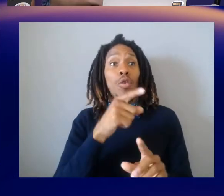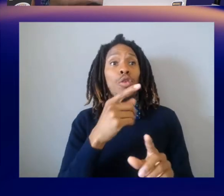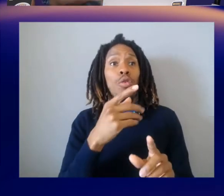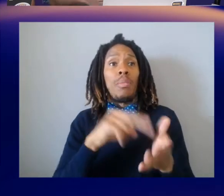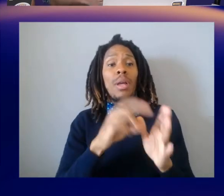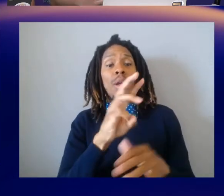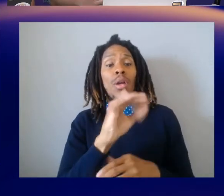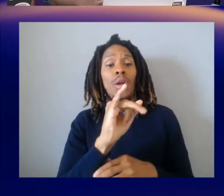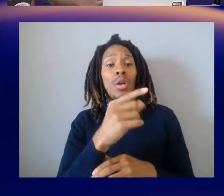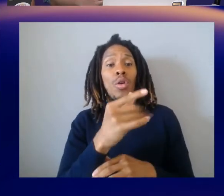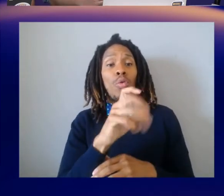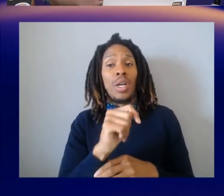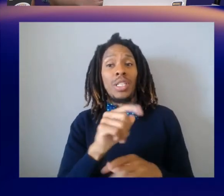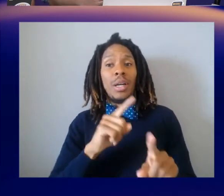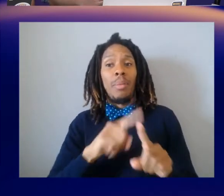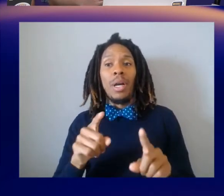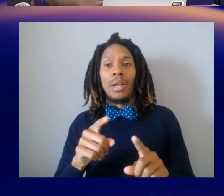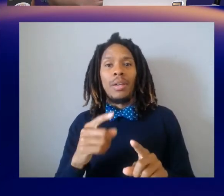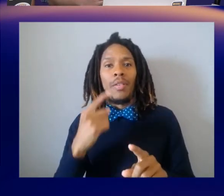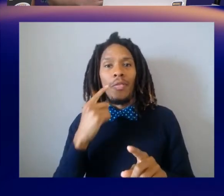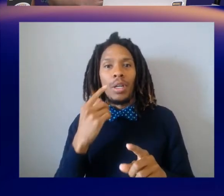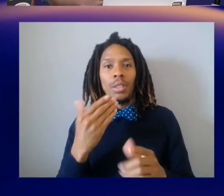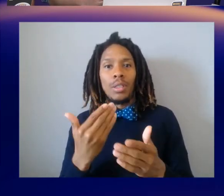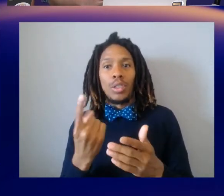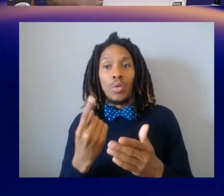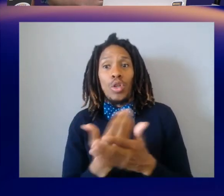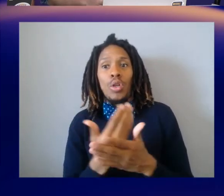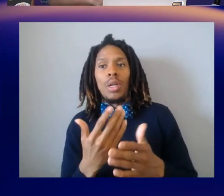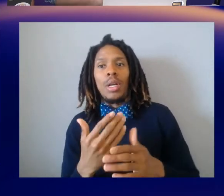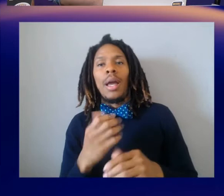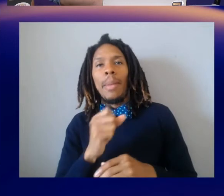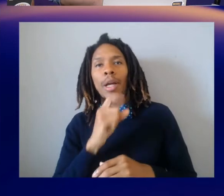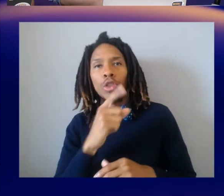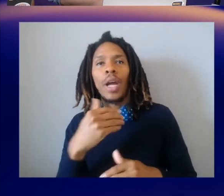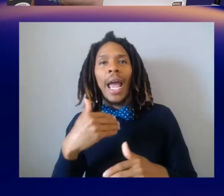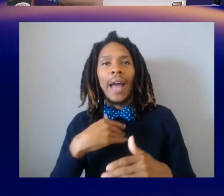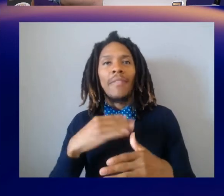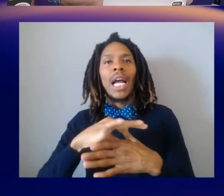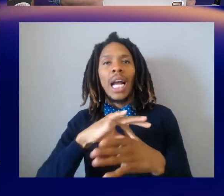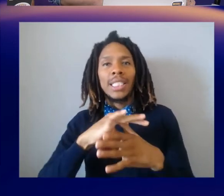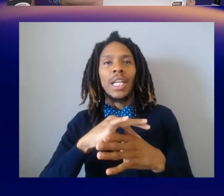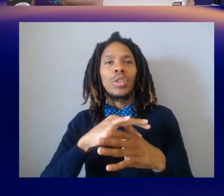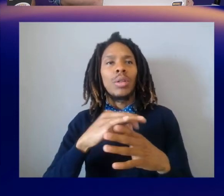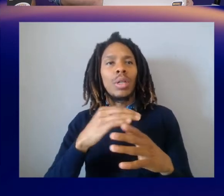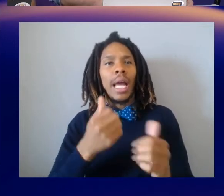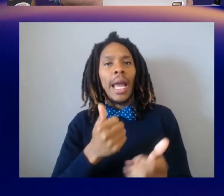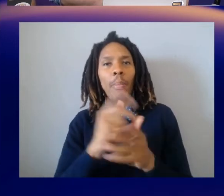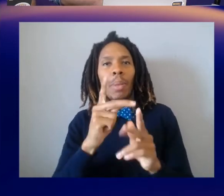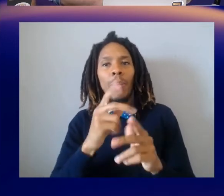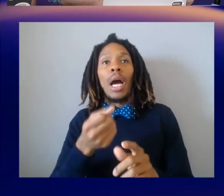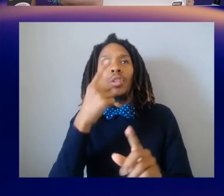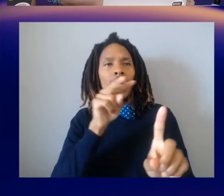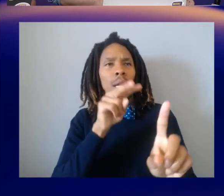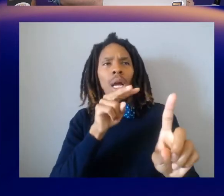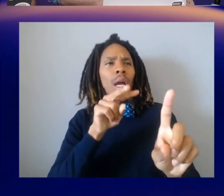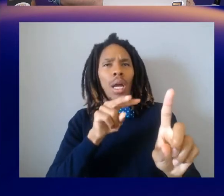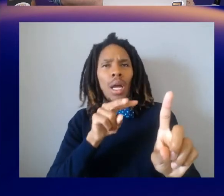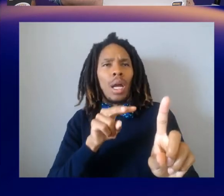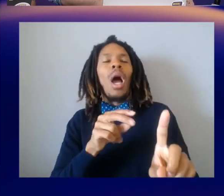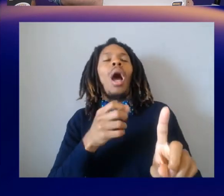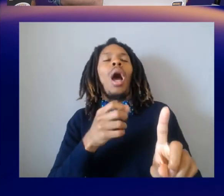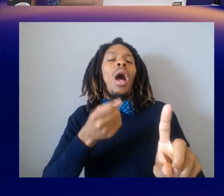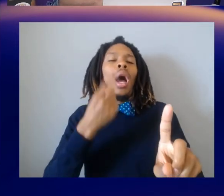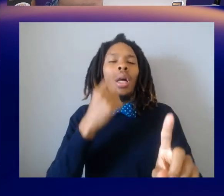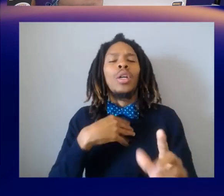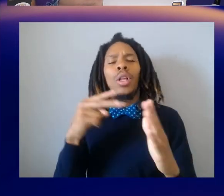person that might get paged at 2 a.m., make sure there's some contextual text there to help them know what's going on. But yeah, let's take a look at a couple of these